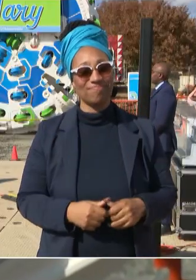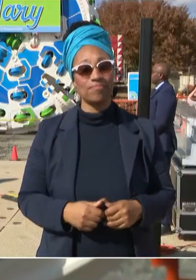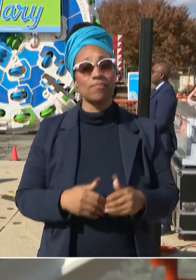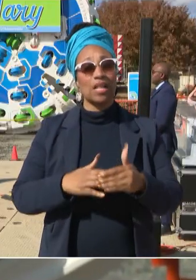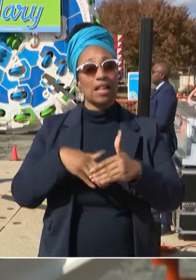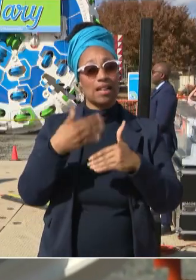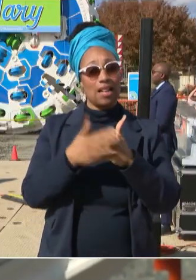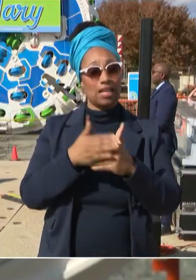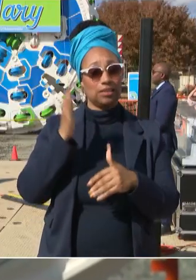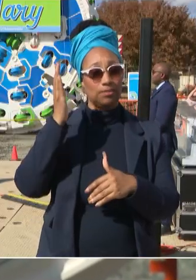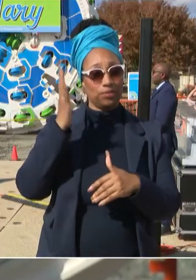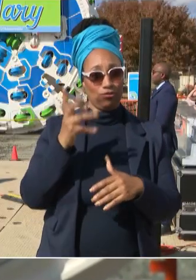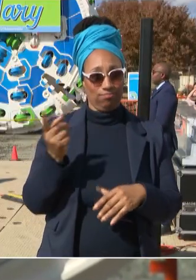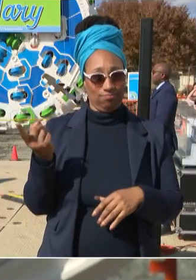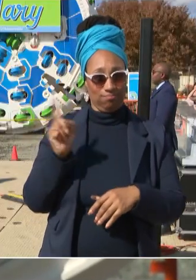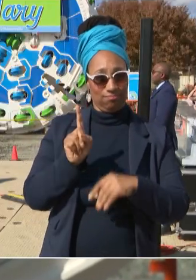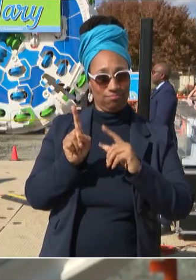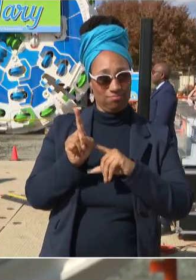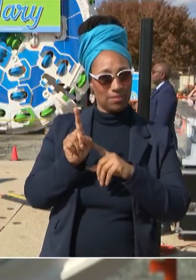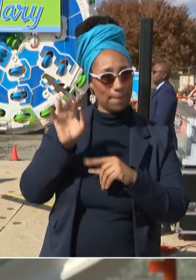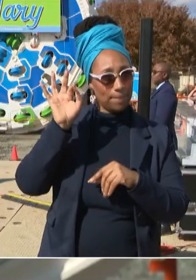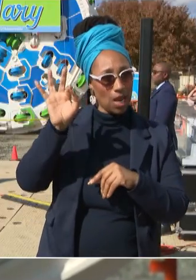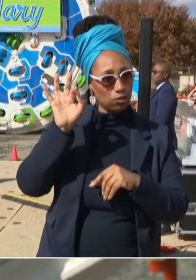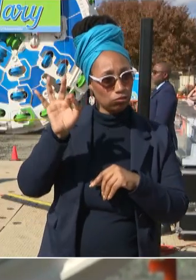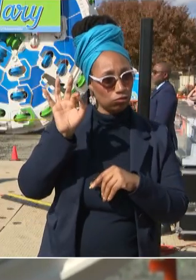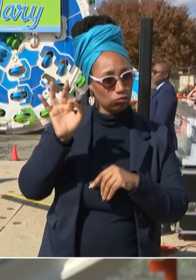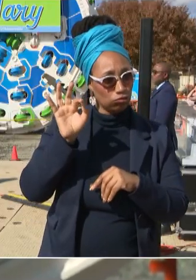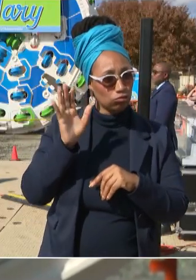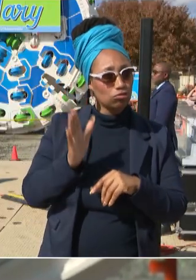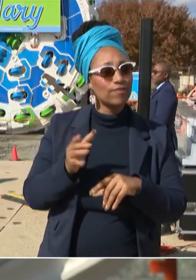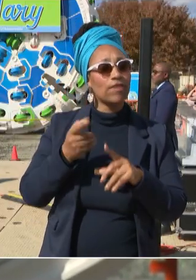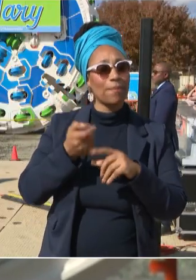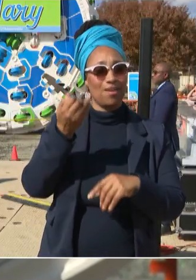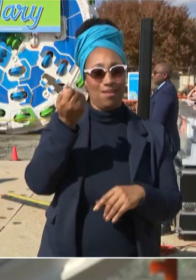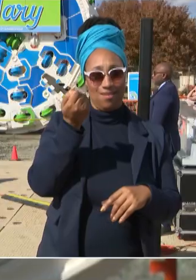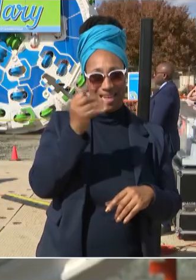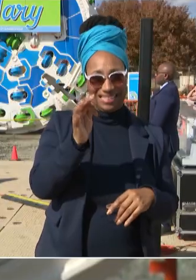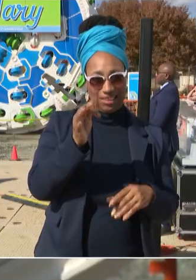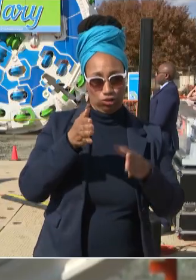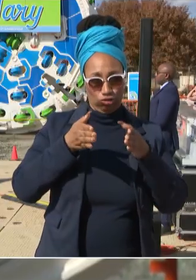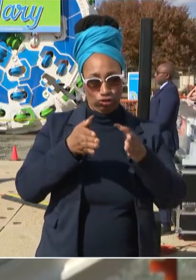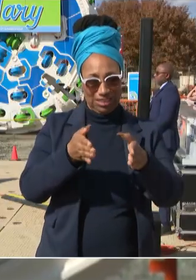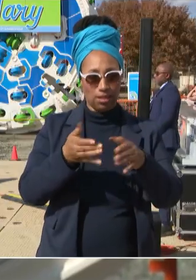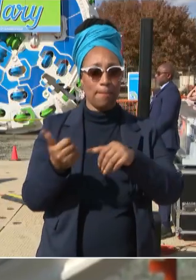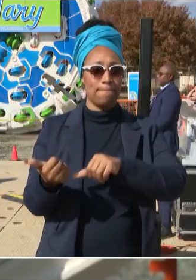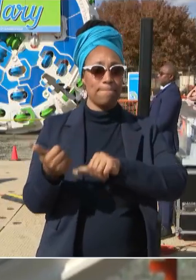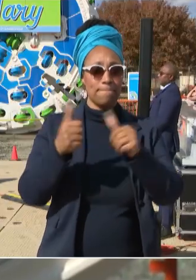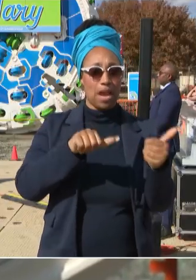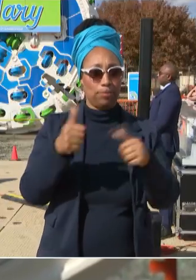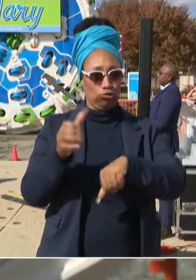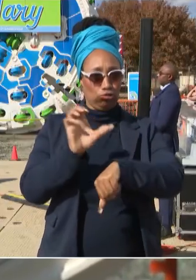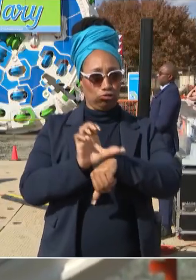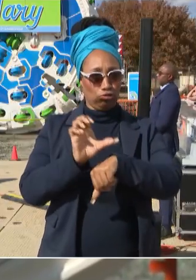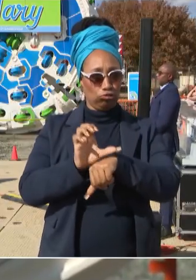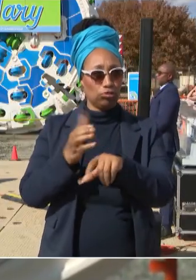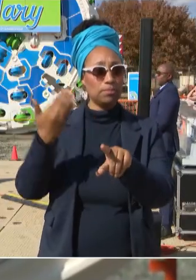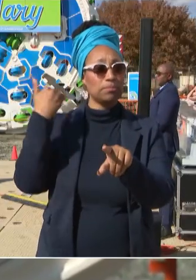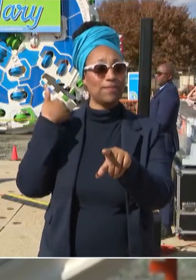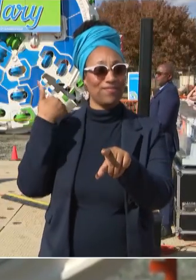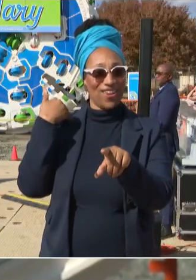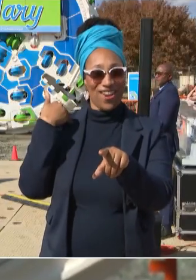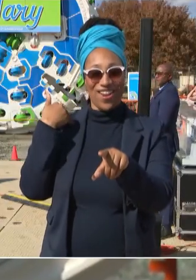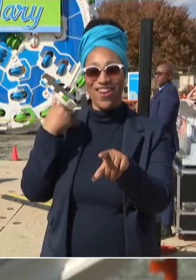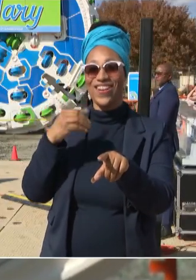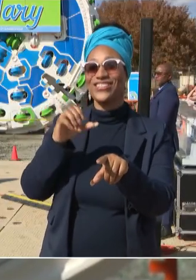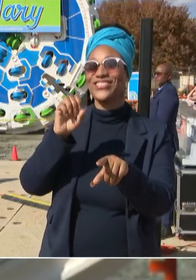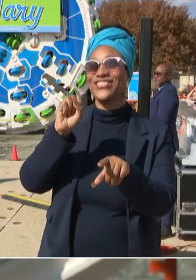of this year after serving for nearly 7 years at the historic Shiloh Baptist Church, also in the district.